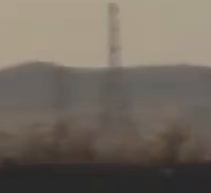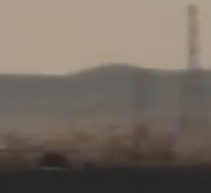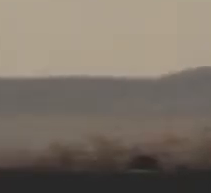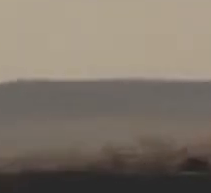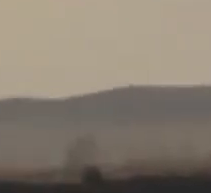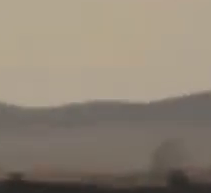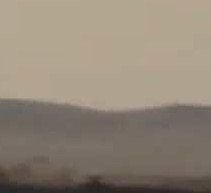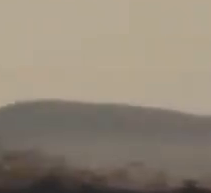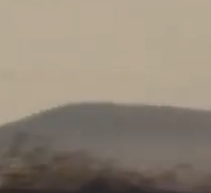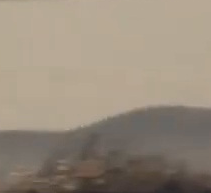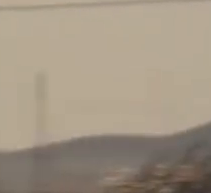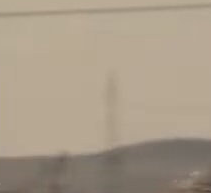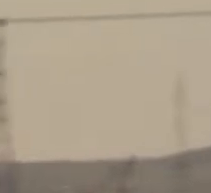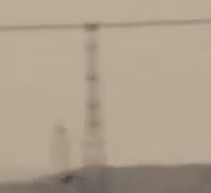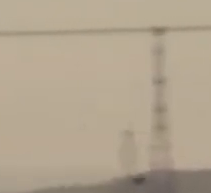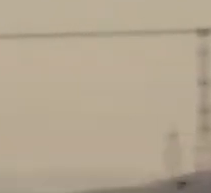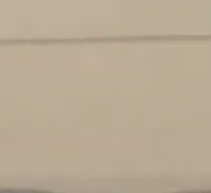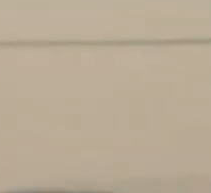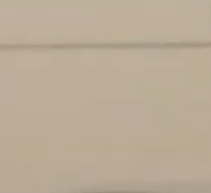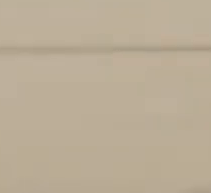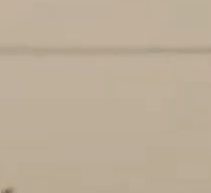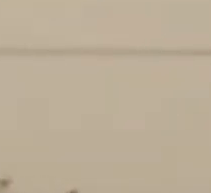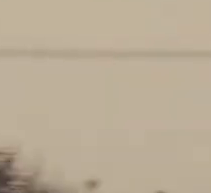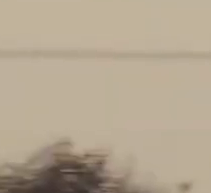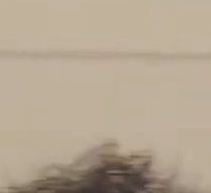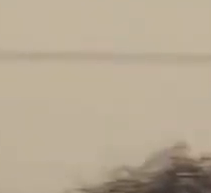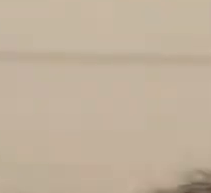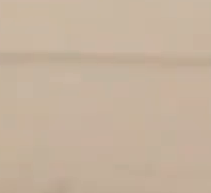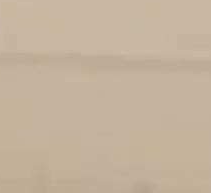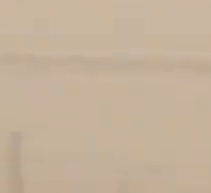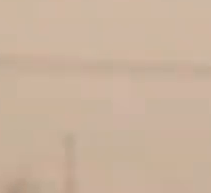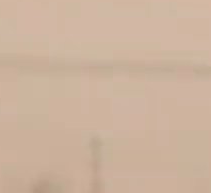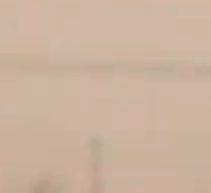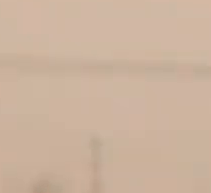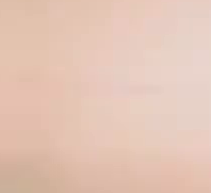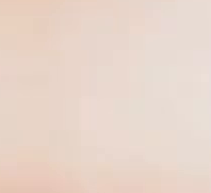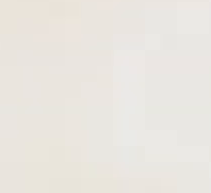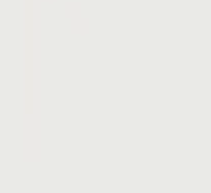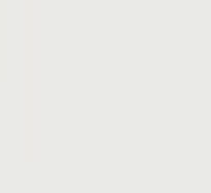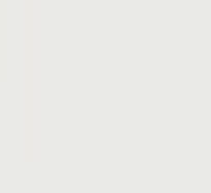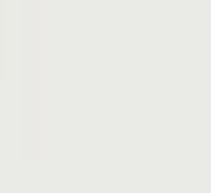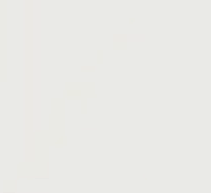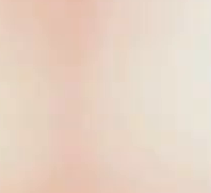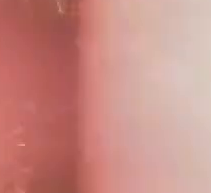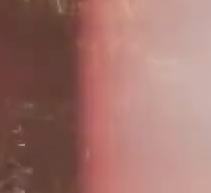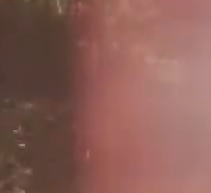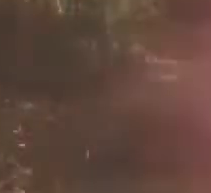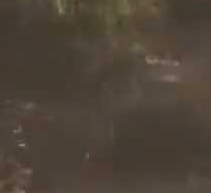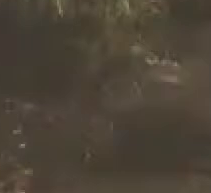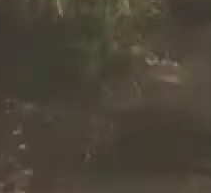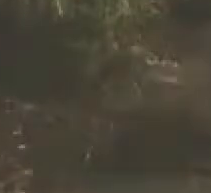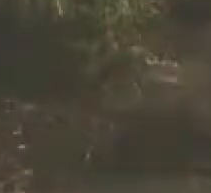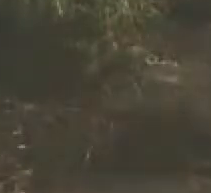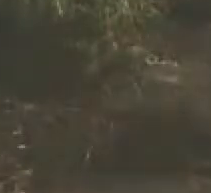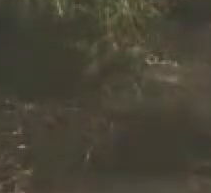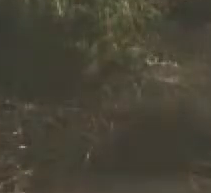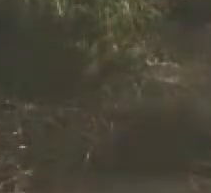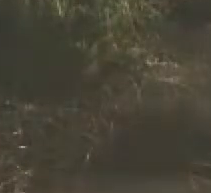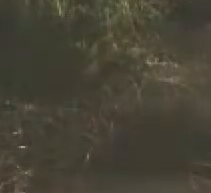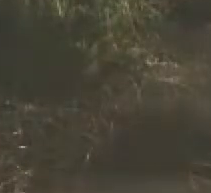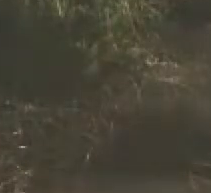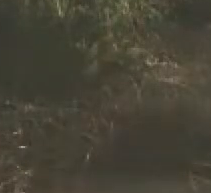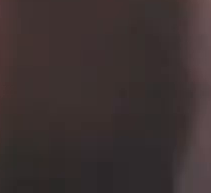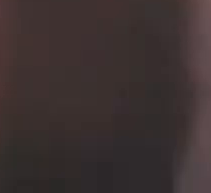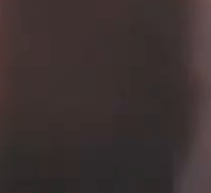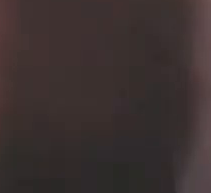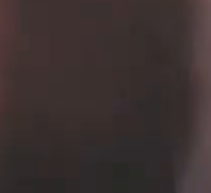your ways. For he guards the course of the just and protects the way of his faithful ones. Then you will understand what is right